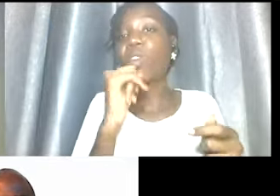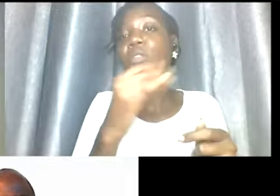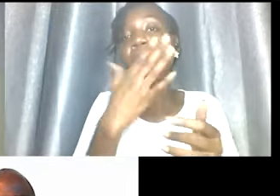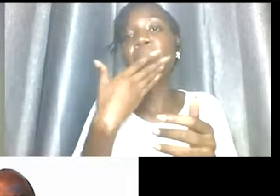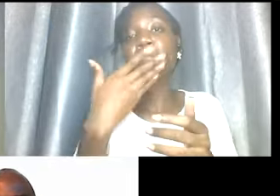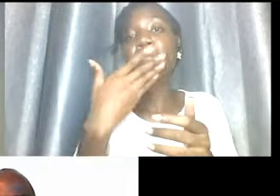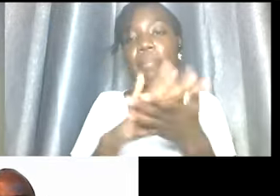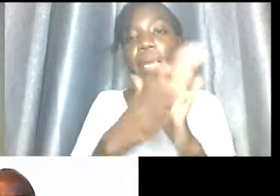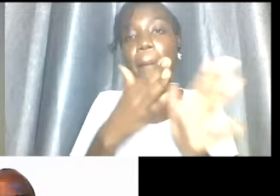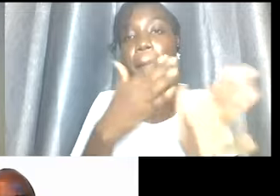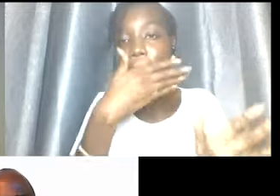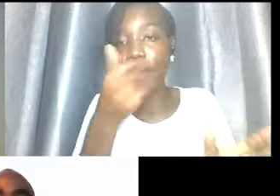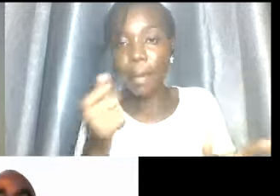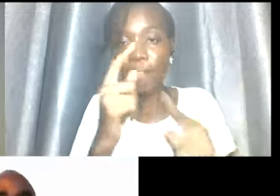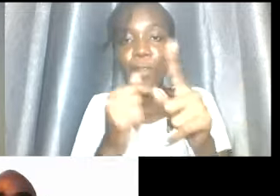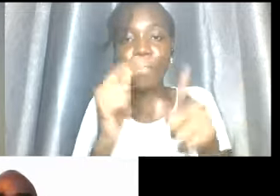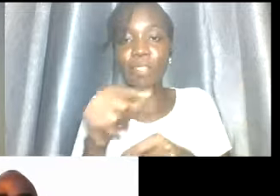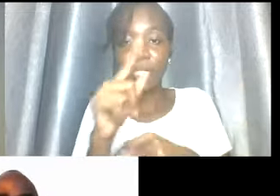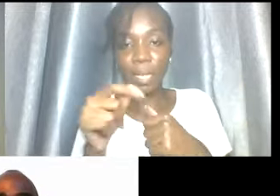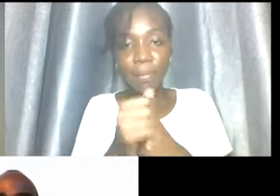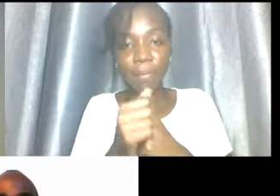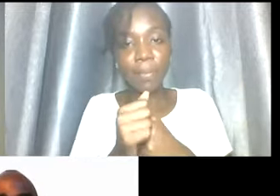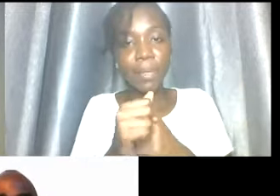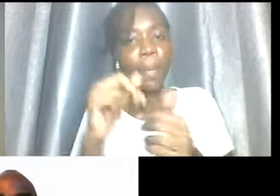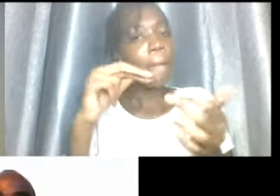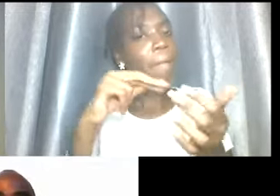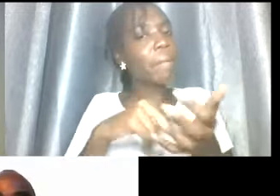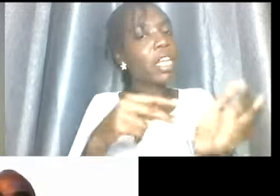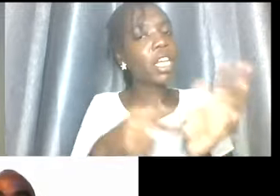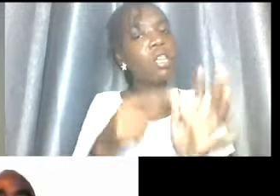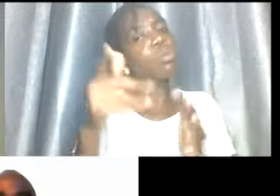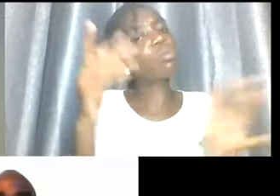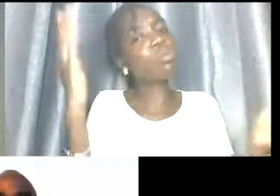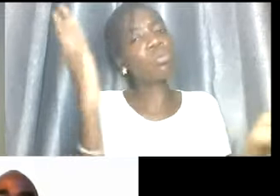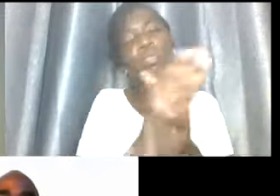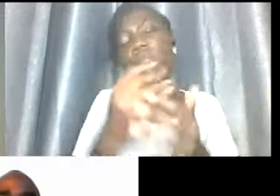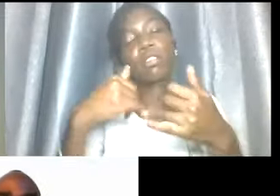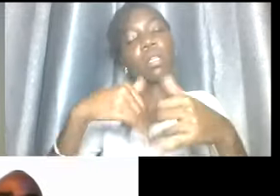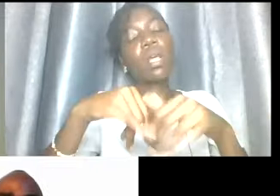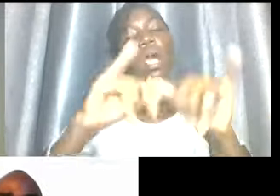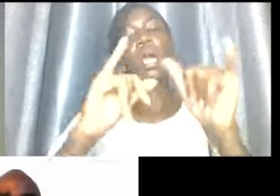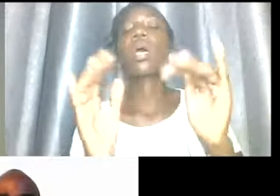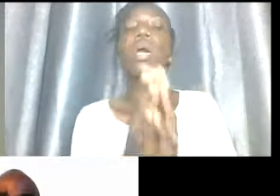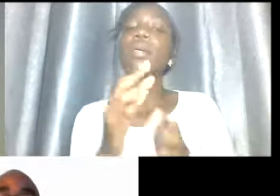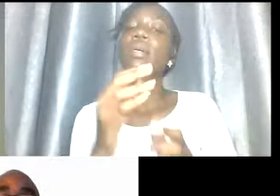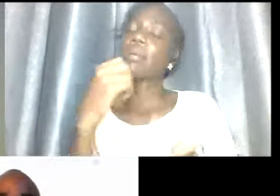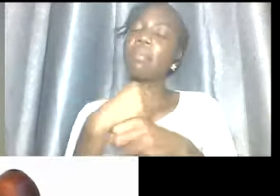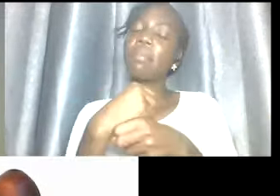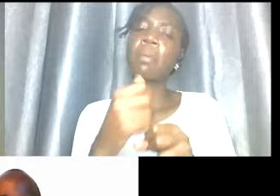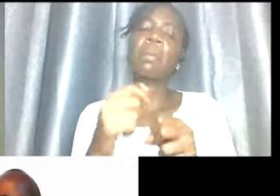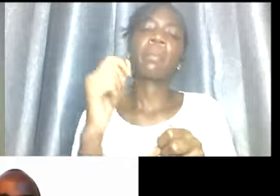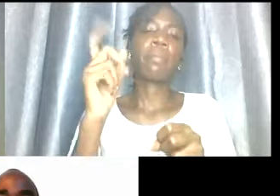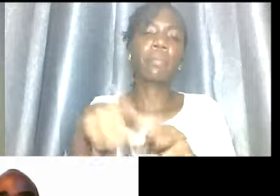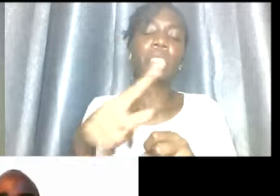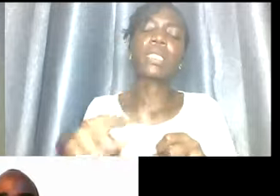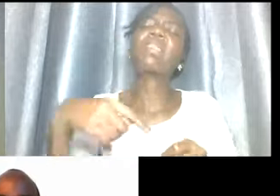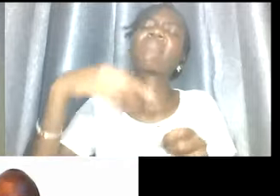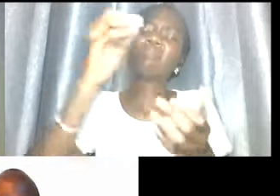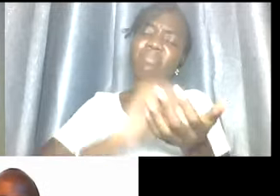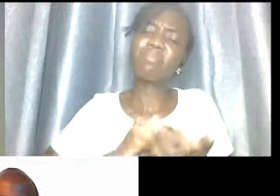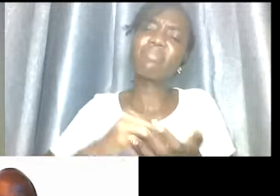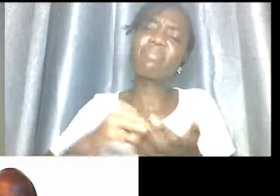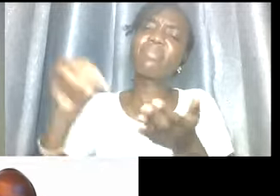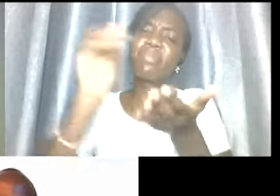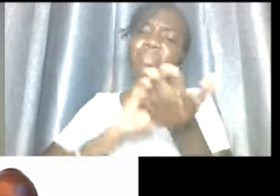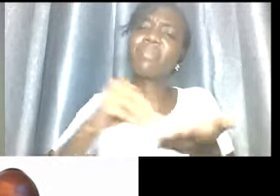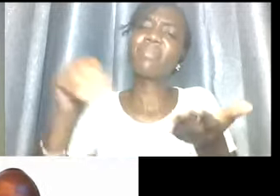mistakes, I encourage you to stop trying, because you'll only keep making mistakes over and over, the same mistake over and over and